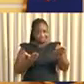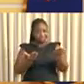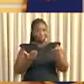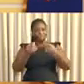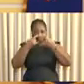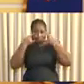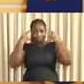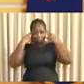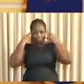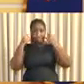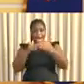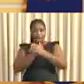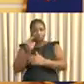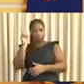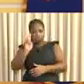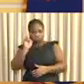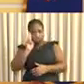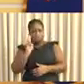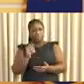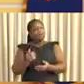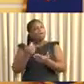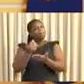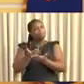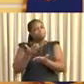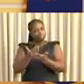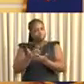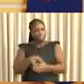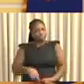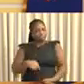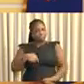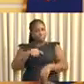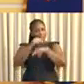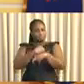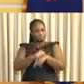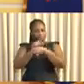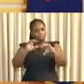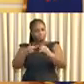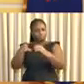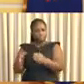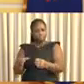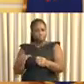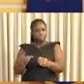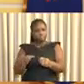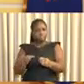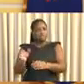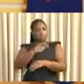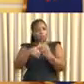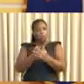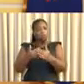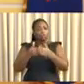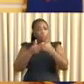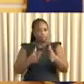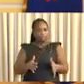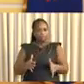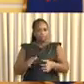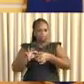use. I entreat religious, traditional, community, and opinion leaders to